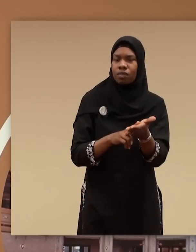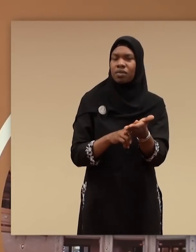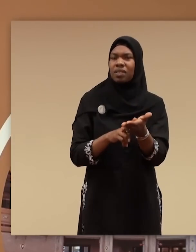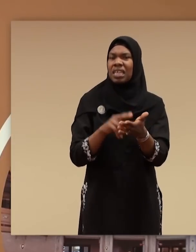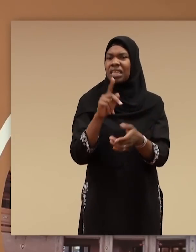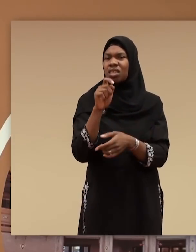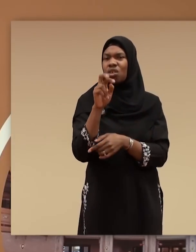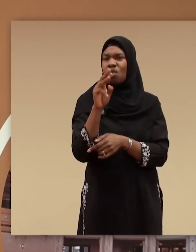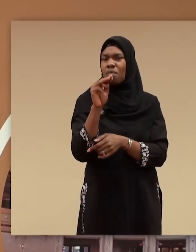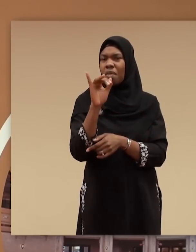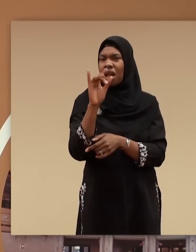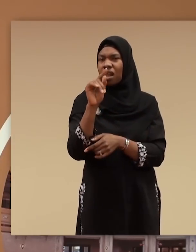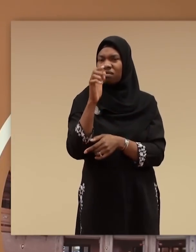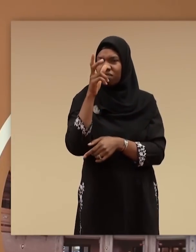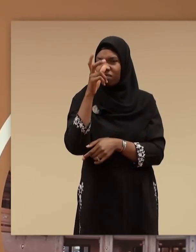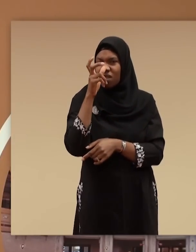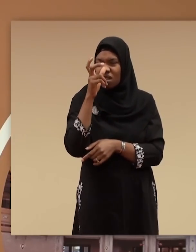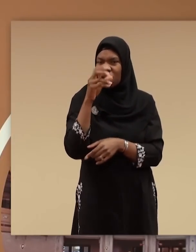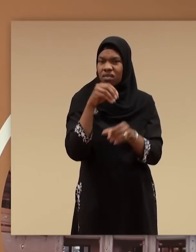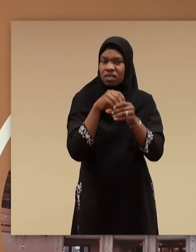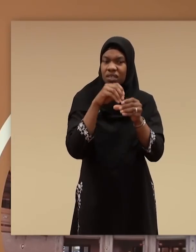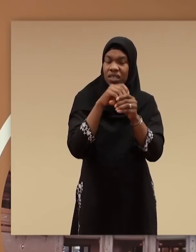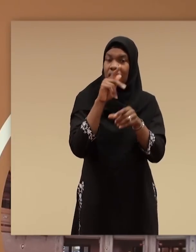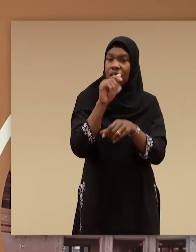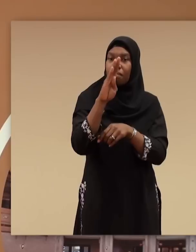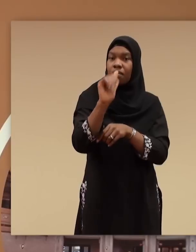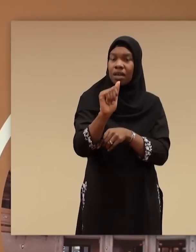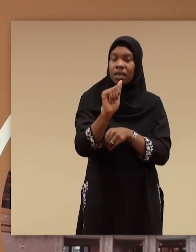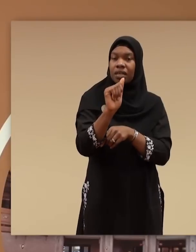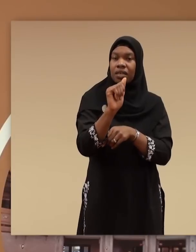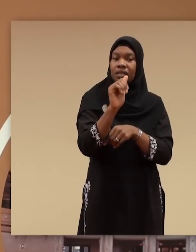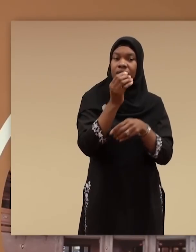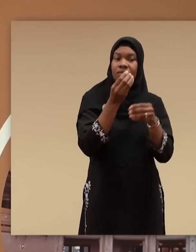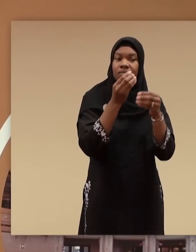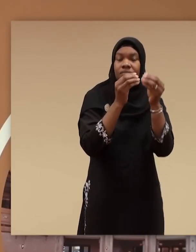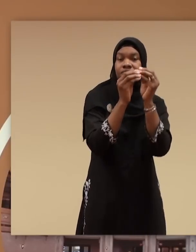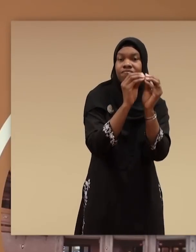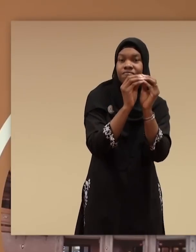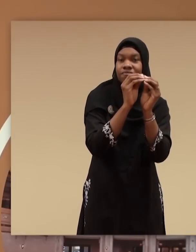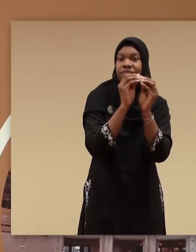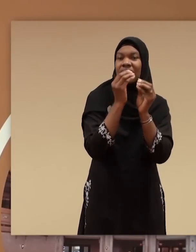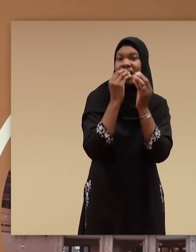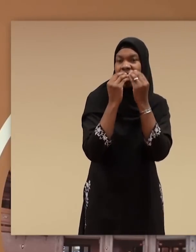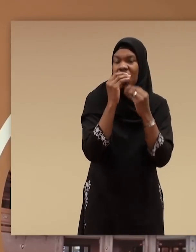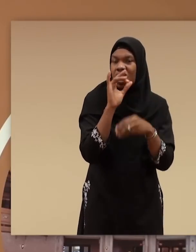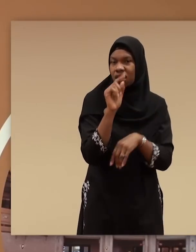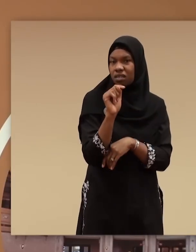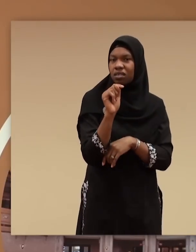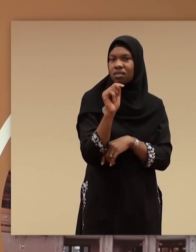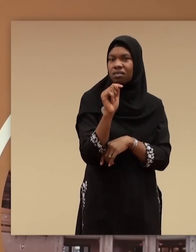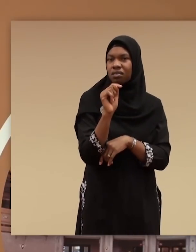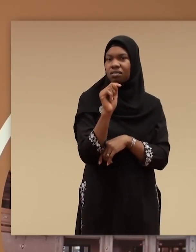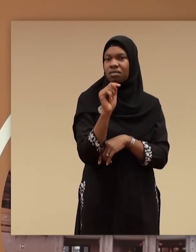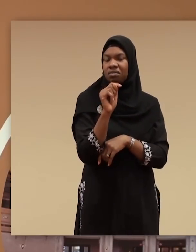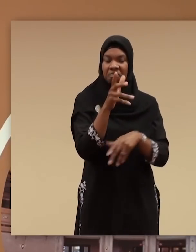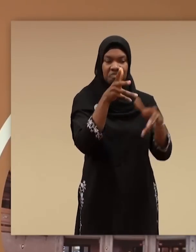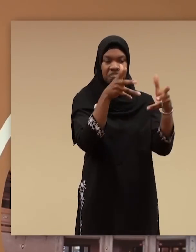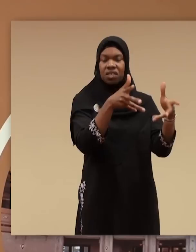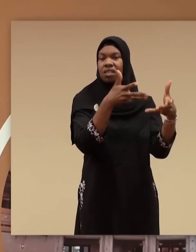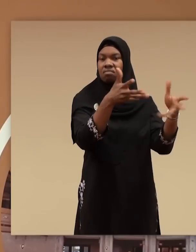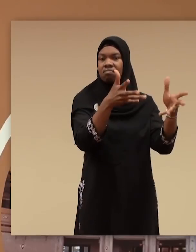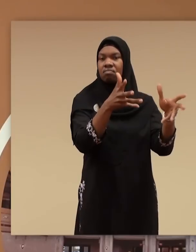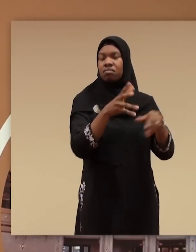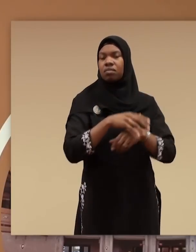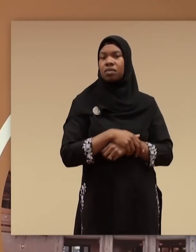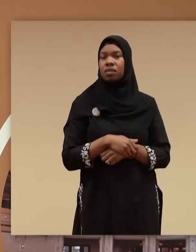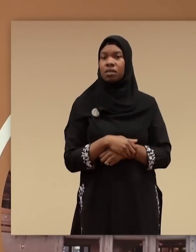it but the name of Allah in the beginning of the document. Quraysh used to say, Bismika